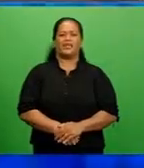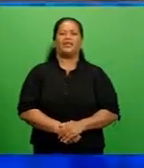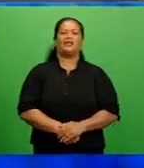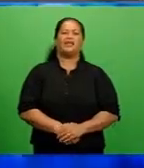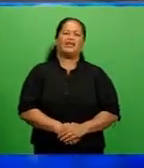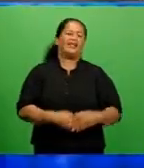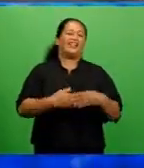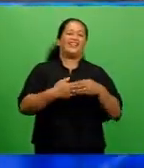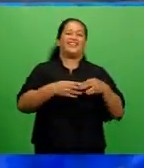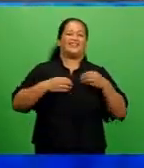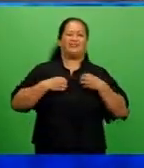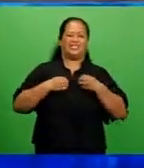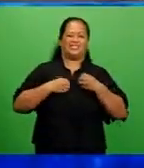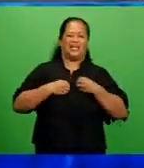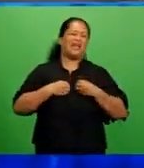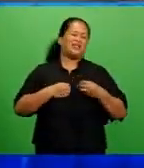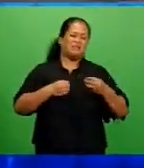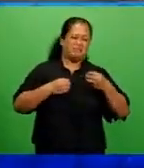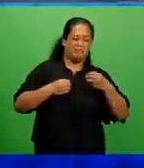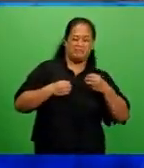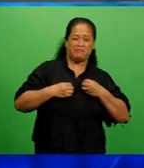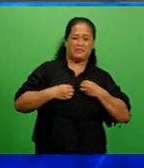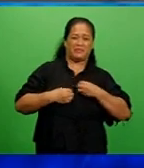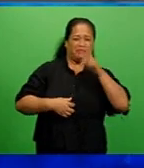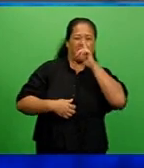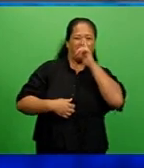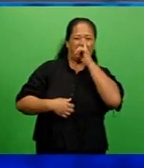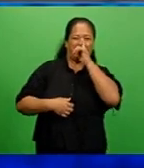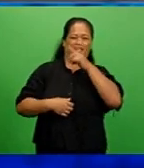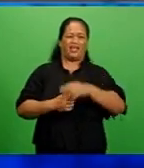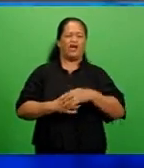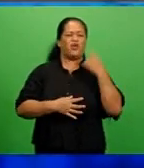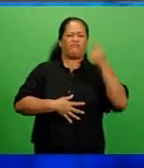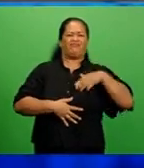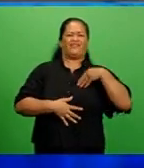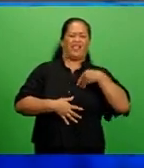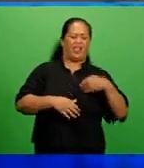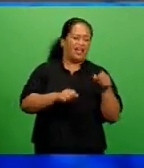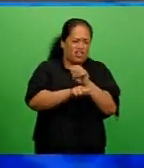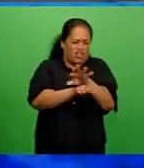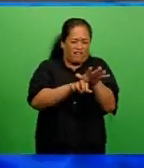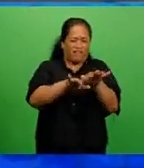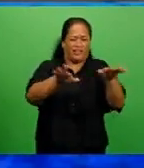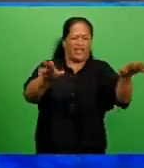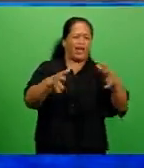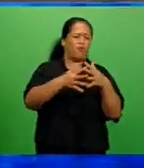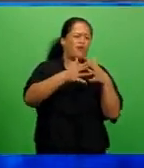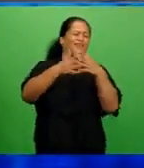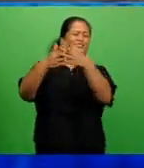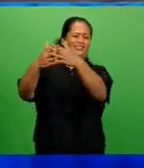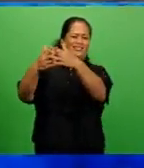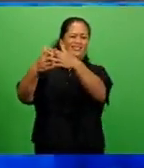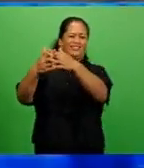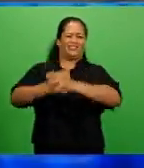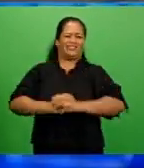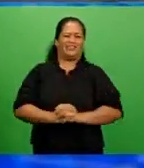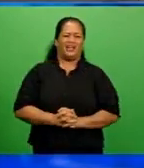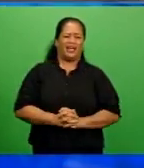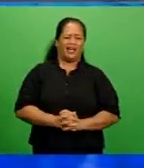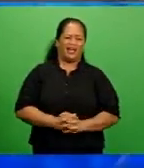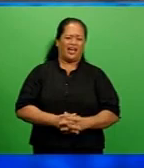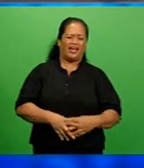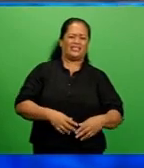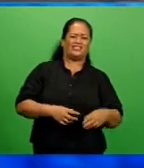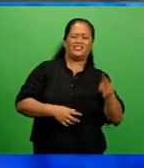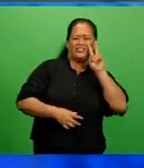Leading business tonight, businesses and entrepreneurs who felt the impact of COVID-19 in the Western Division are seeking more training to help them